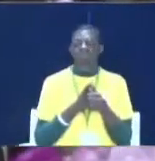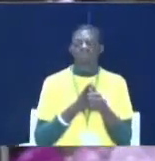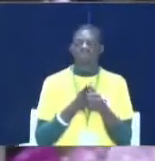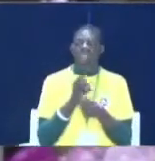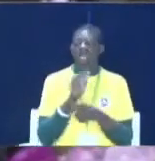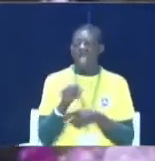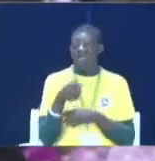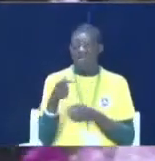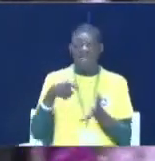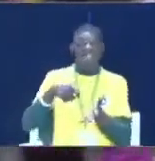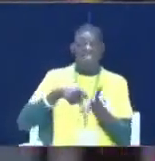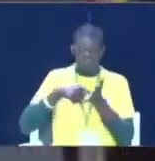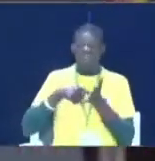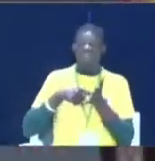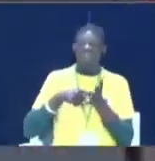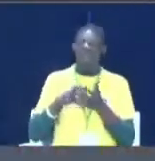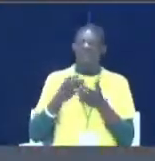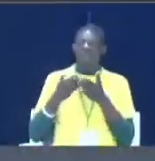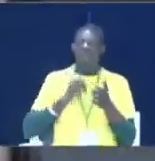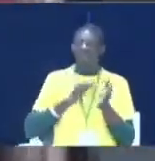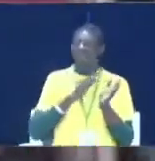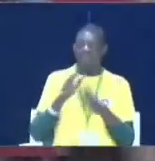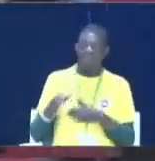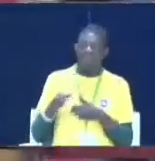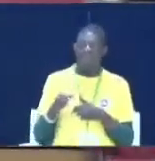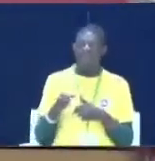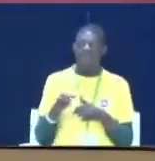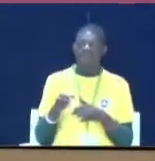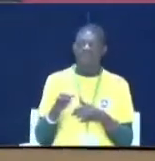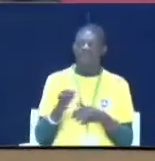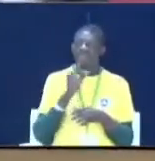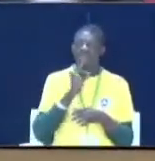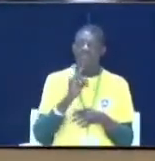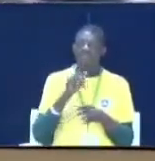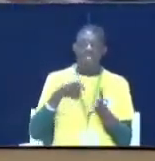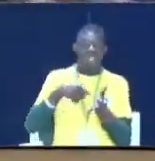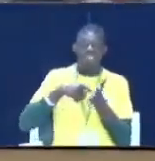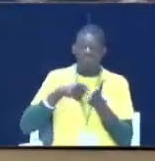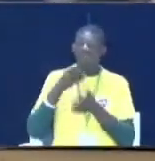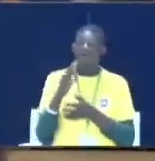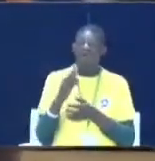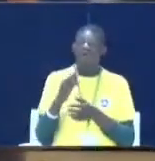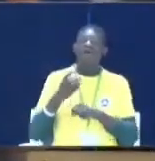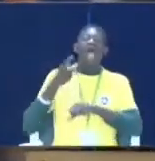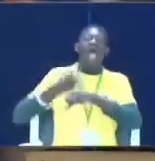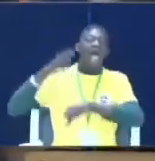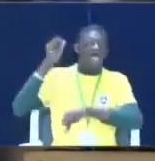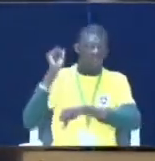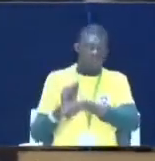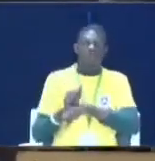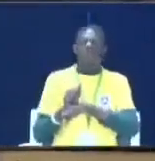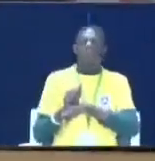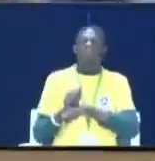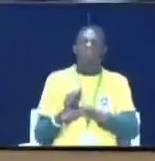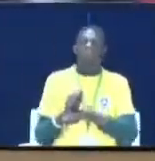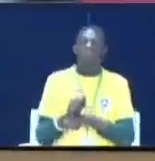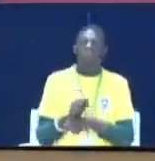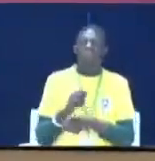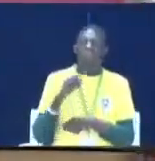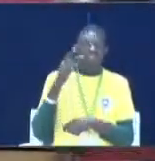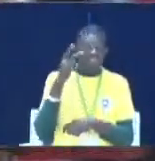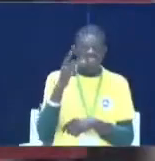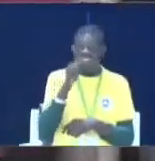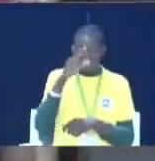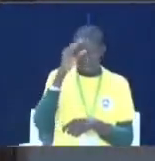Another demand, before I leave us tonight, is the demand of diligence and hard work. Seest thou a